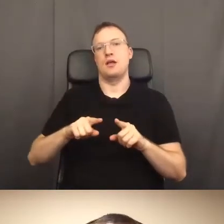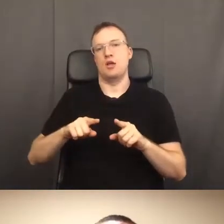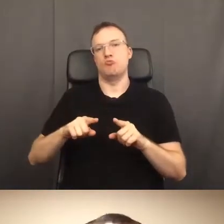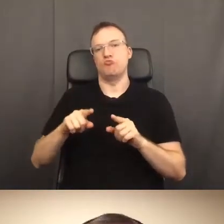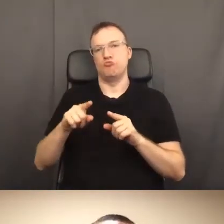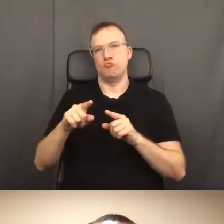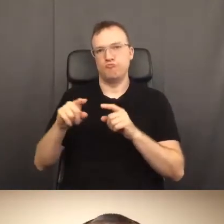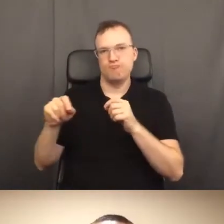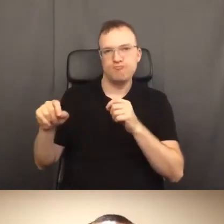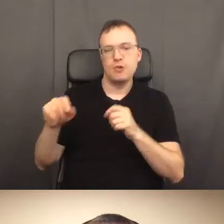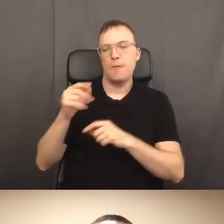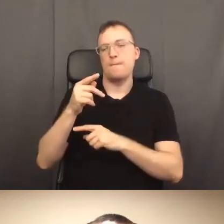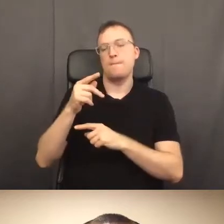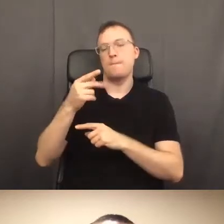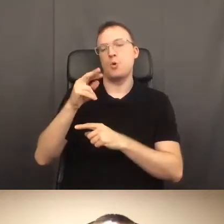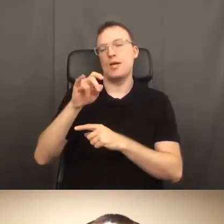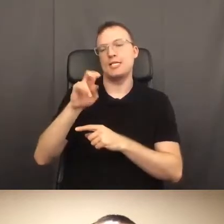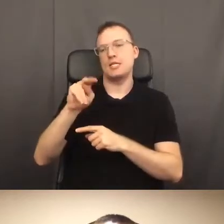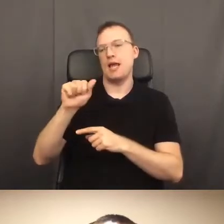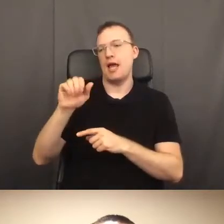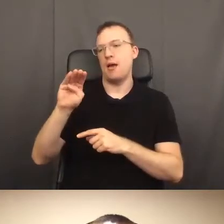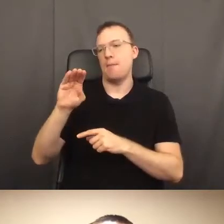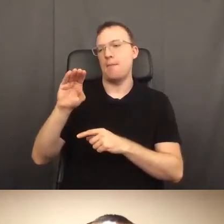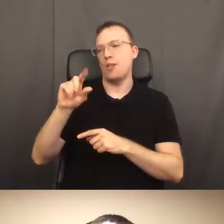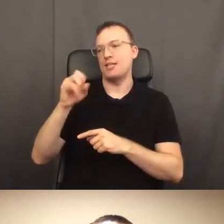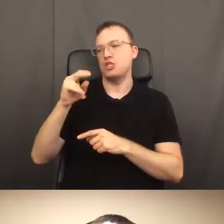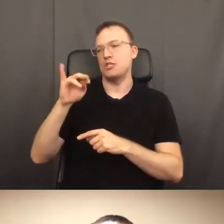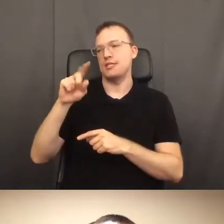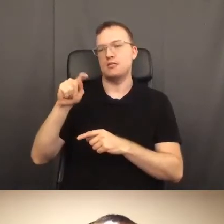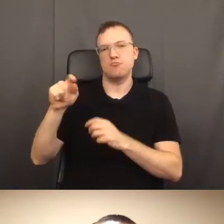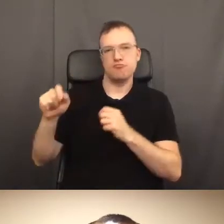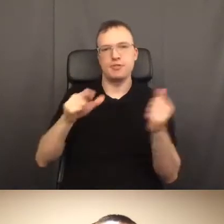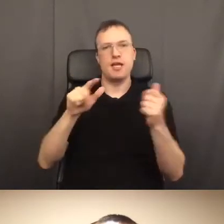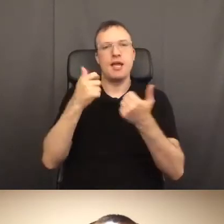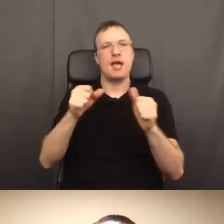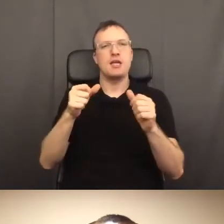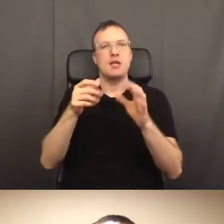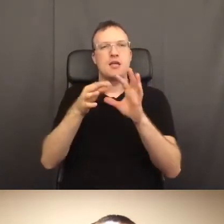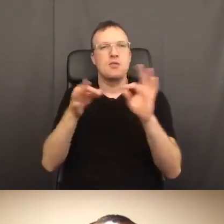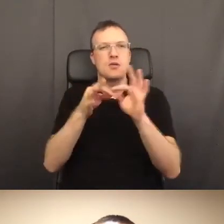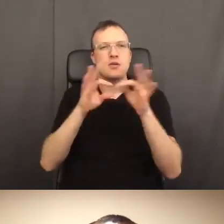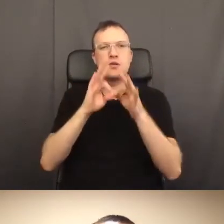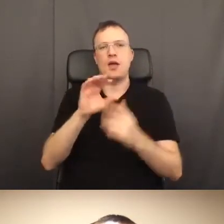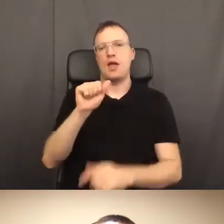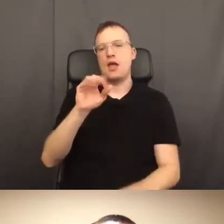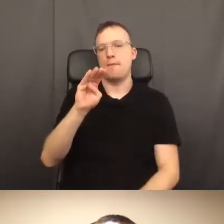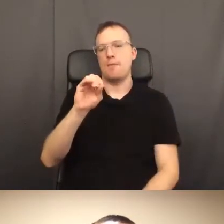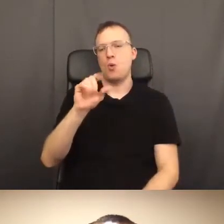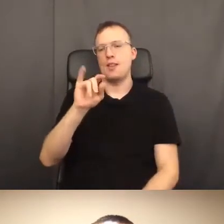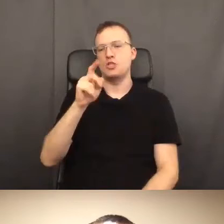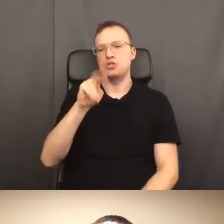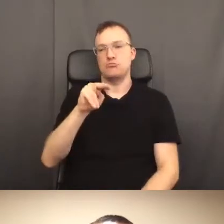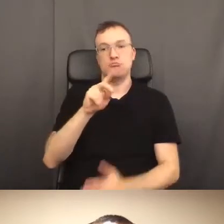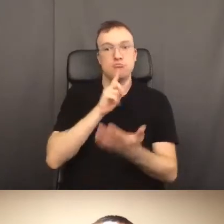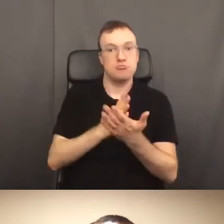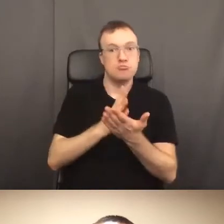with. And so were there any other sort of like threads around like abolition or things that came out of that film, or did you know anything about